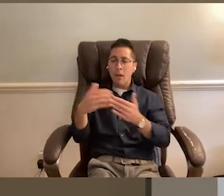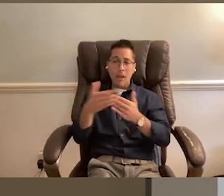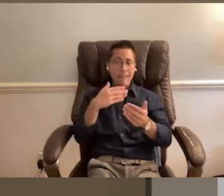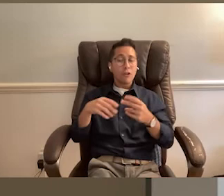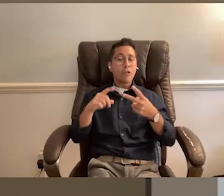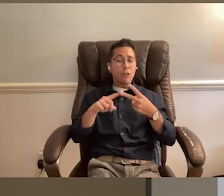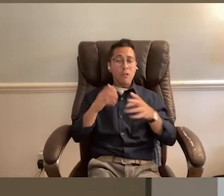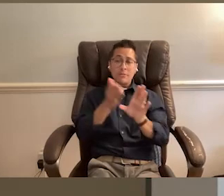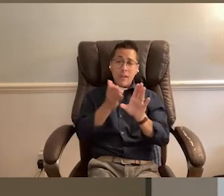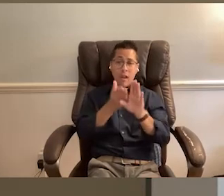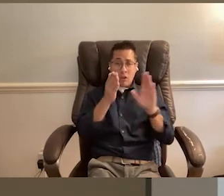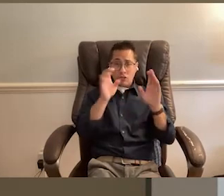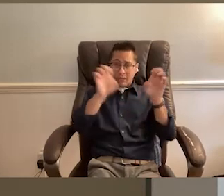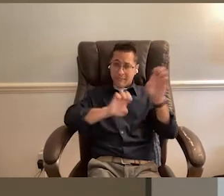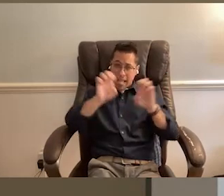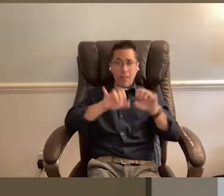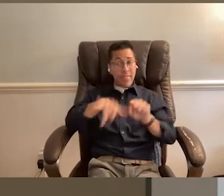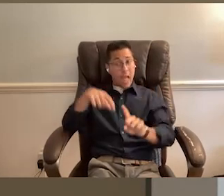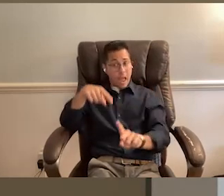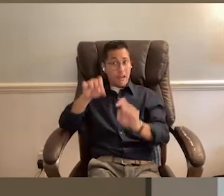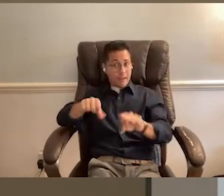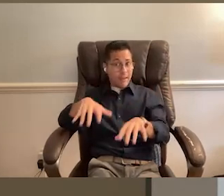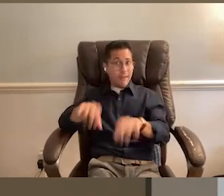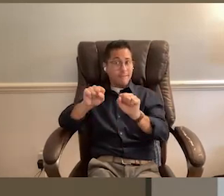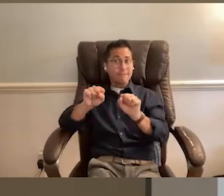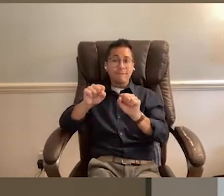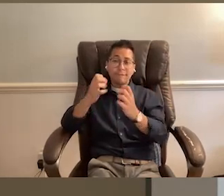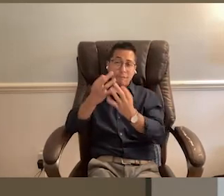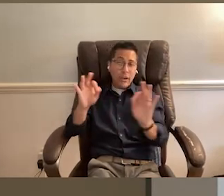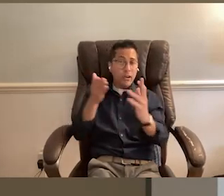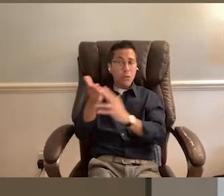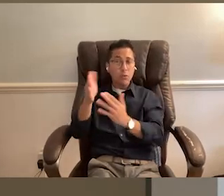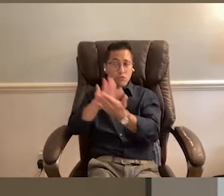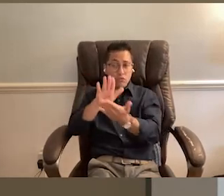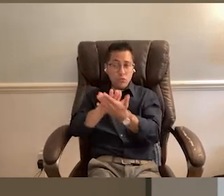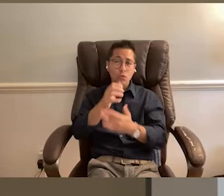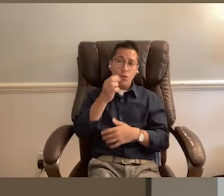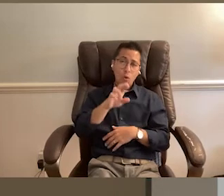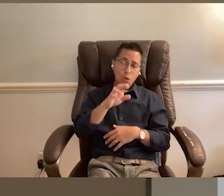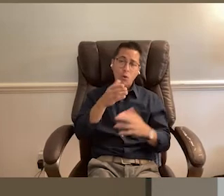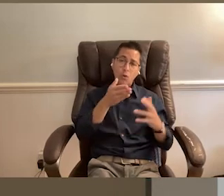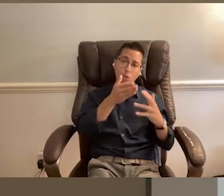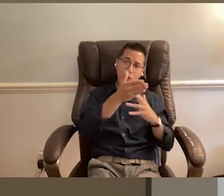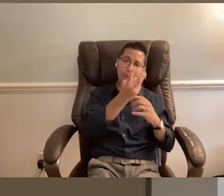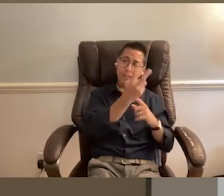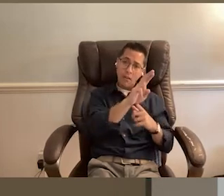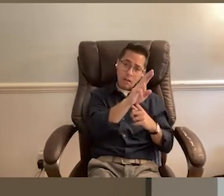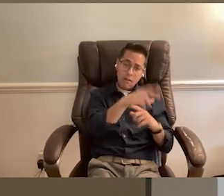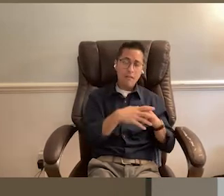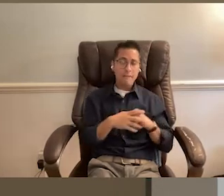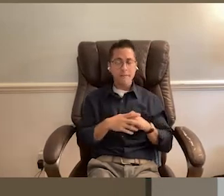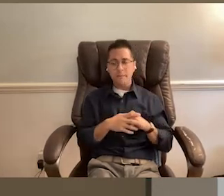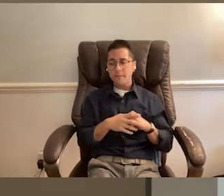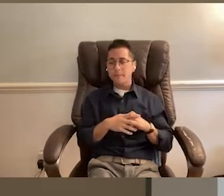online application system. It's called Slate. We ask questions about the student's goals, student's needs. We do ask